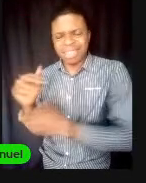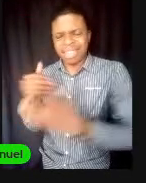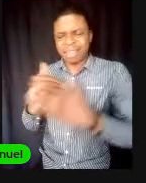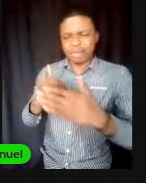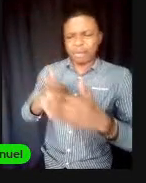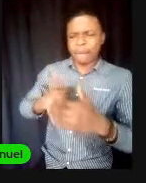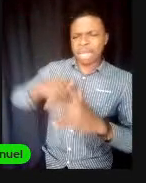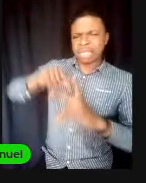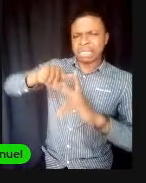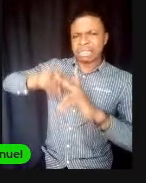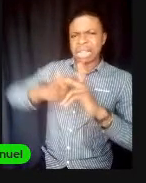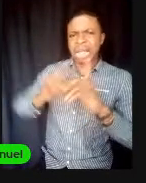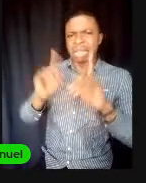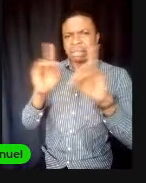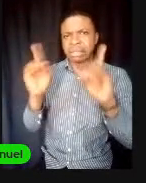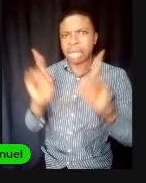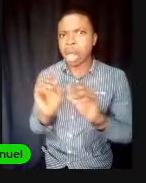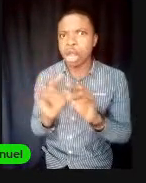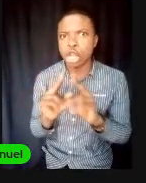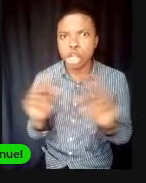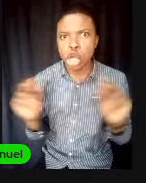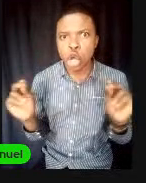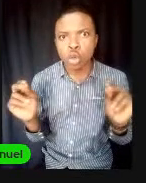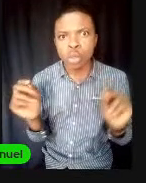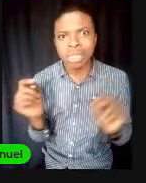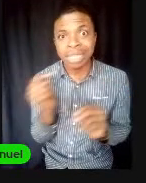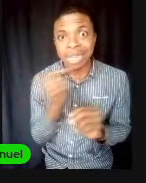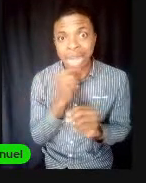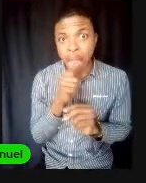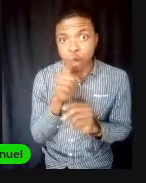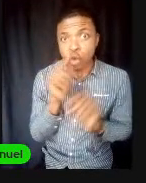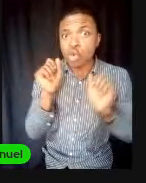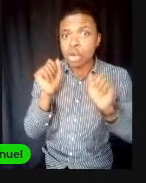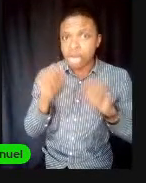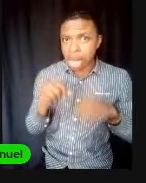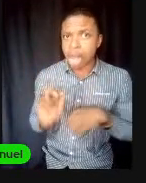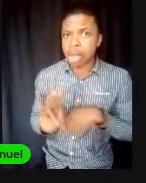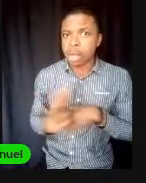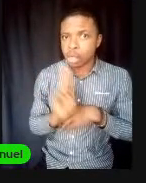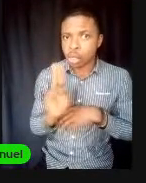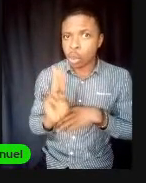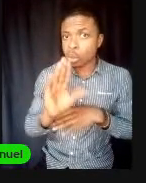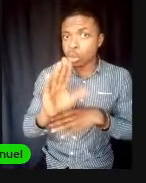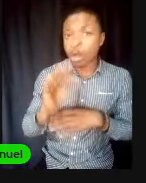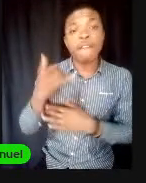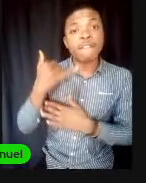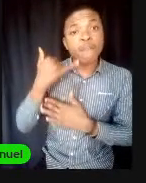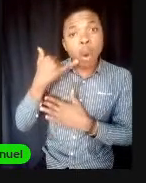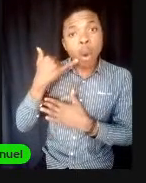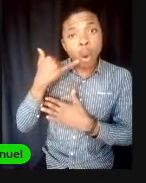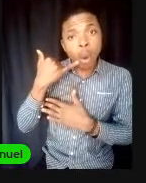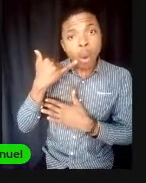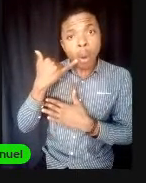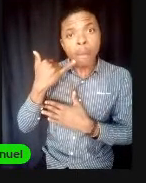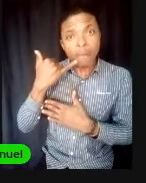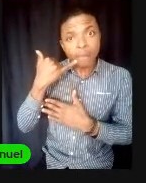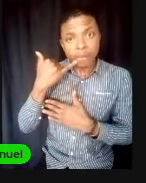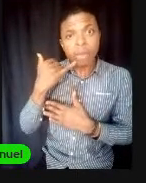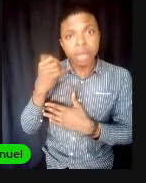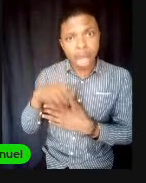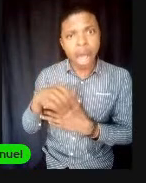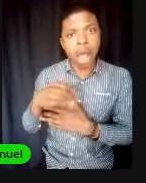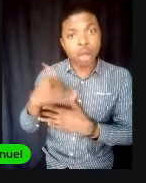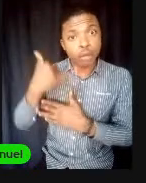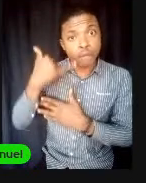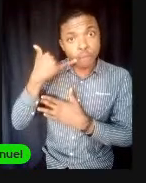not an excuse, because I made all these designs with my phone, and I believe you have a phone. Yes, that because you need to, before you can have access